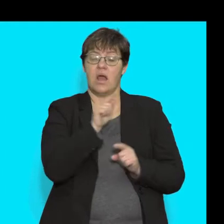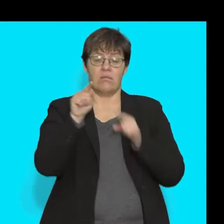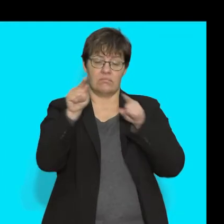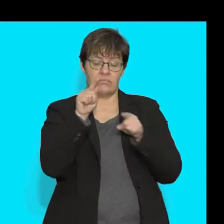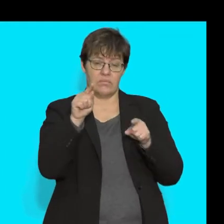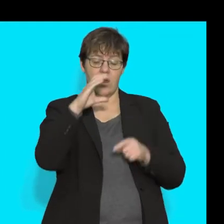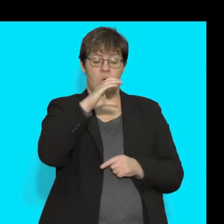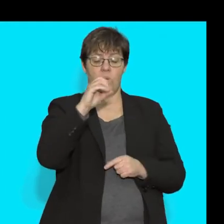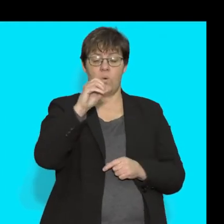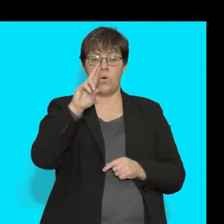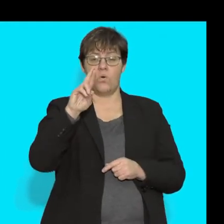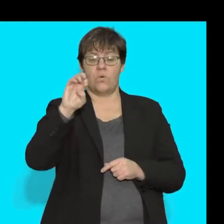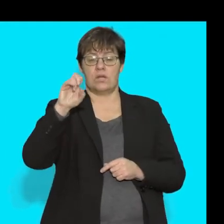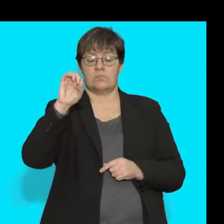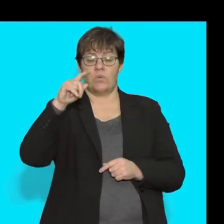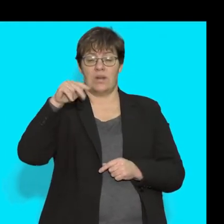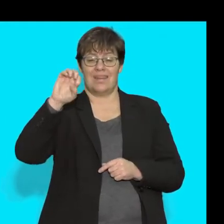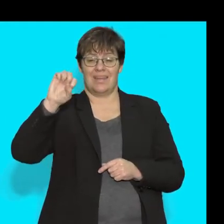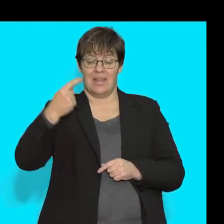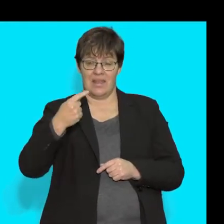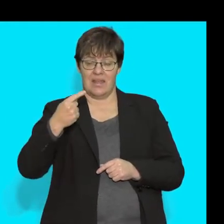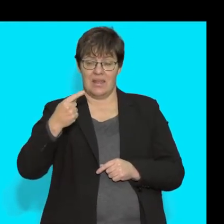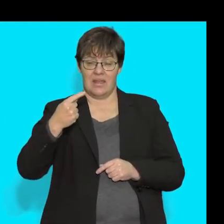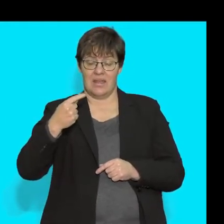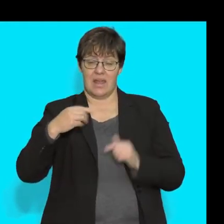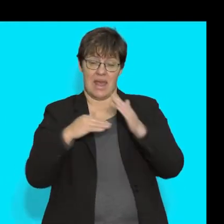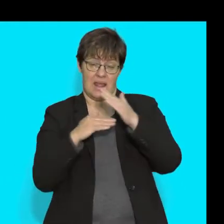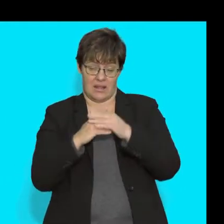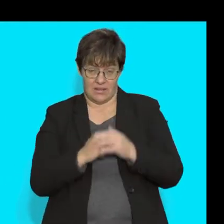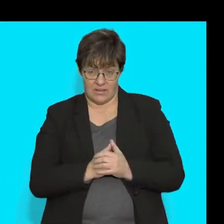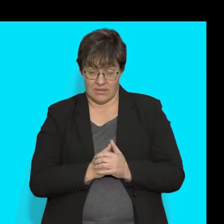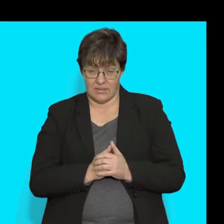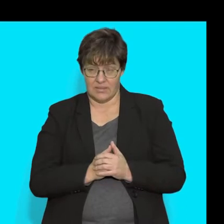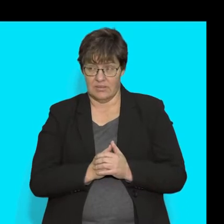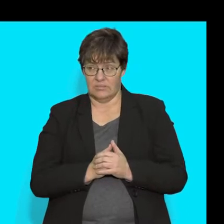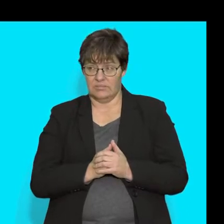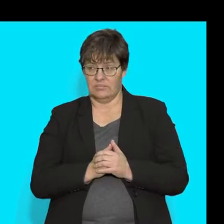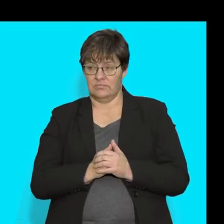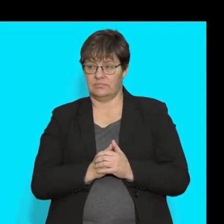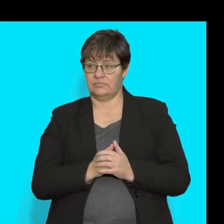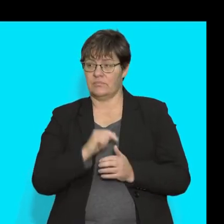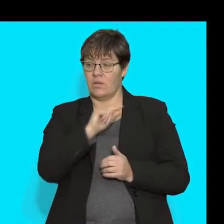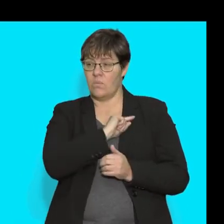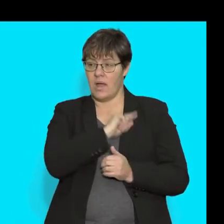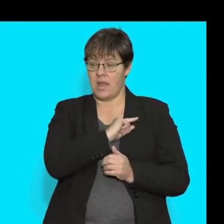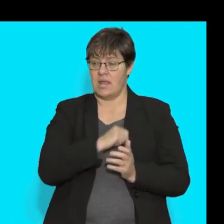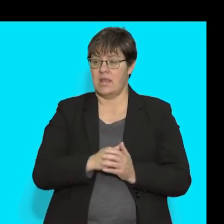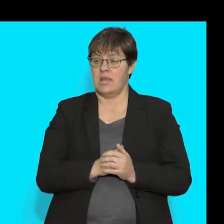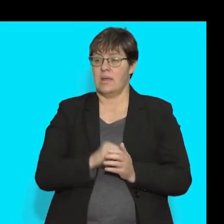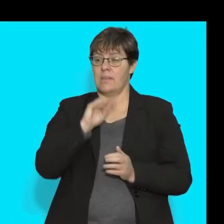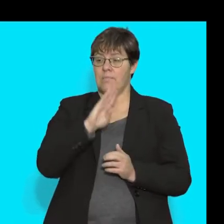be corresponding angles because, remember,